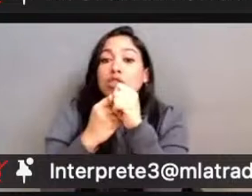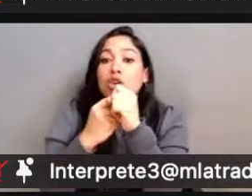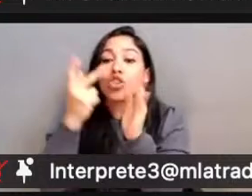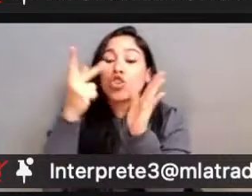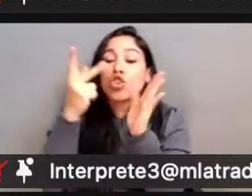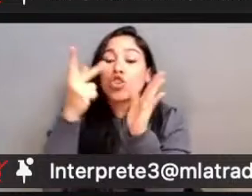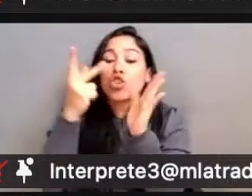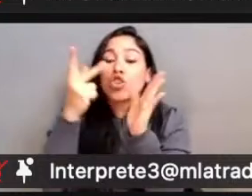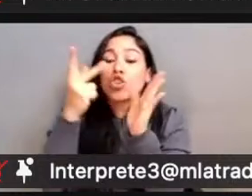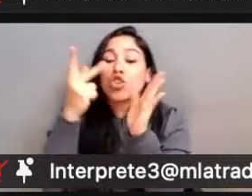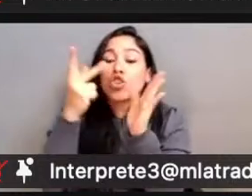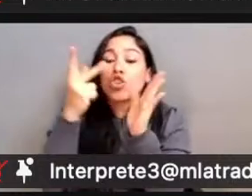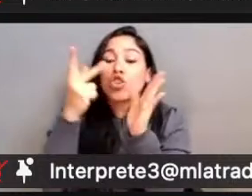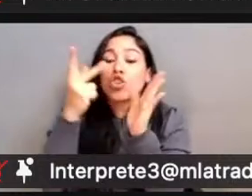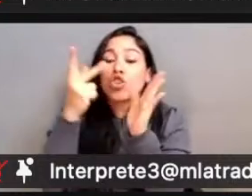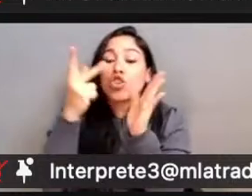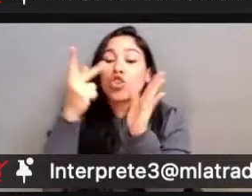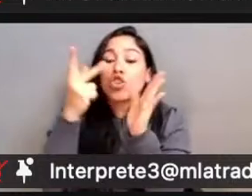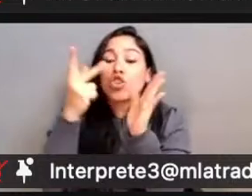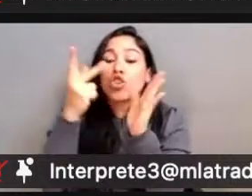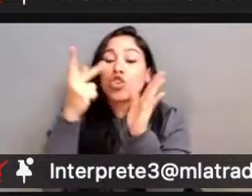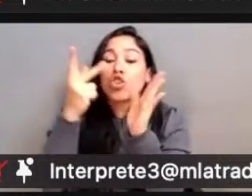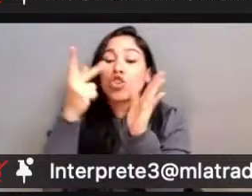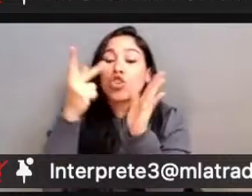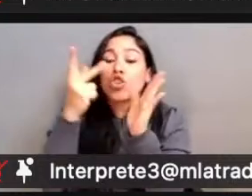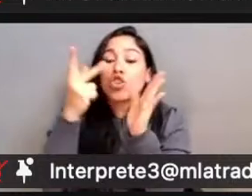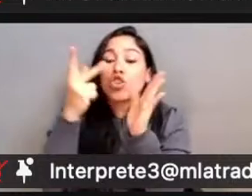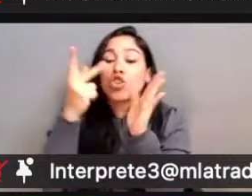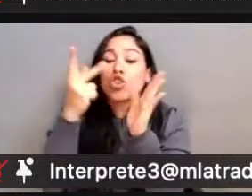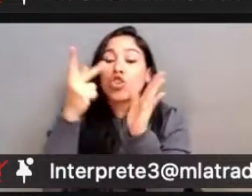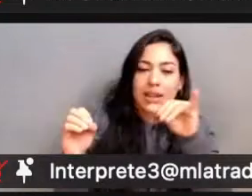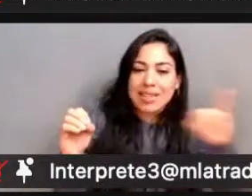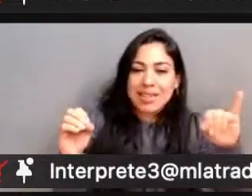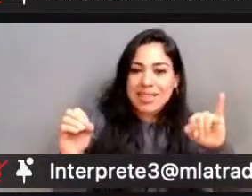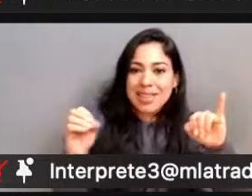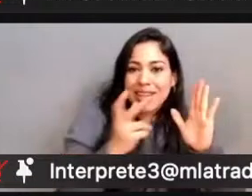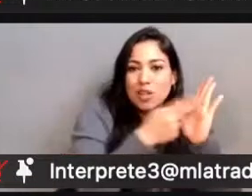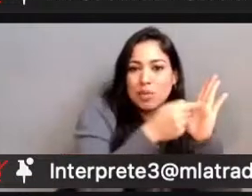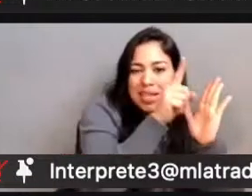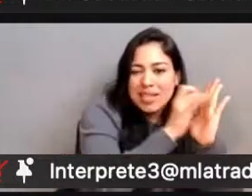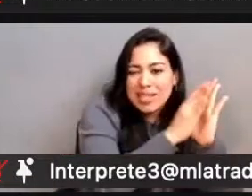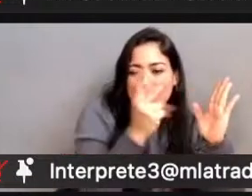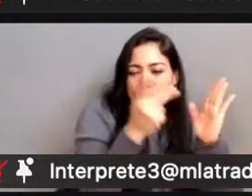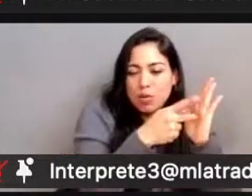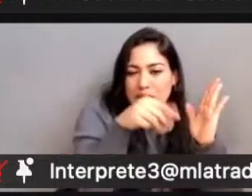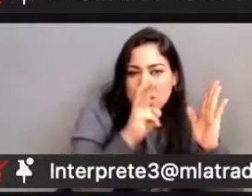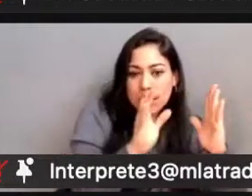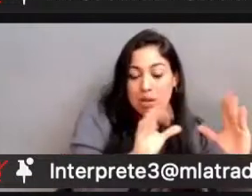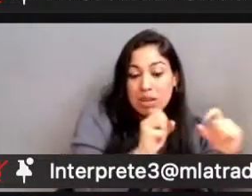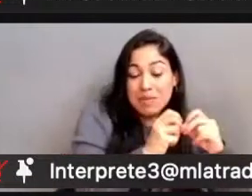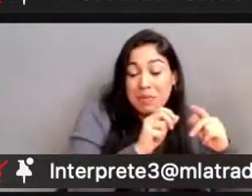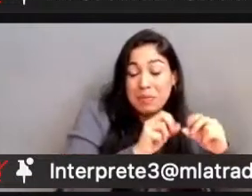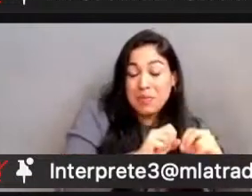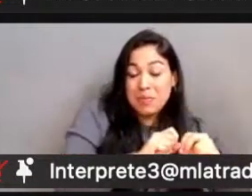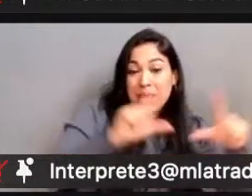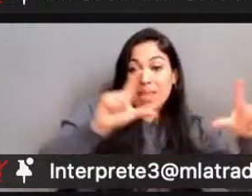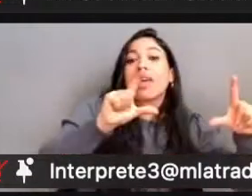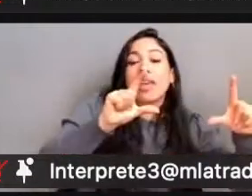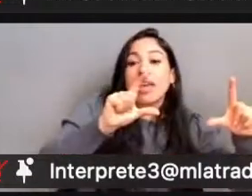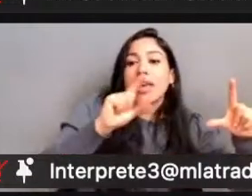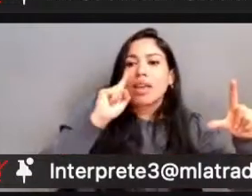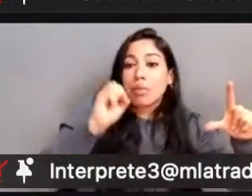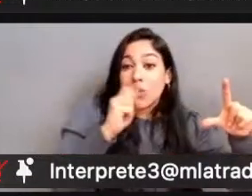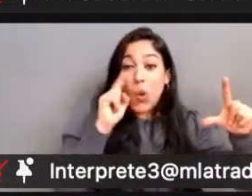Y del 2020. Lo importante es ver dos cosas. El 2020, what is important is the level, the